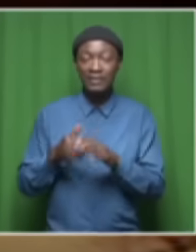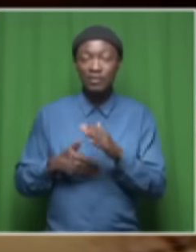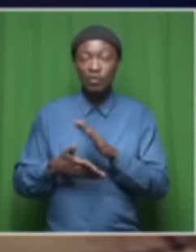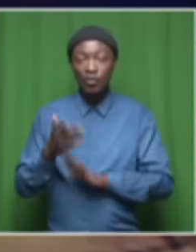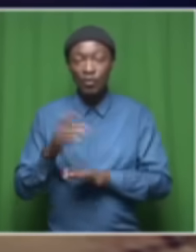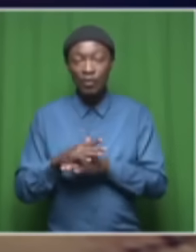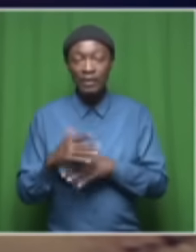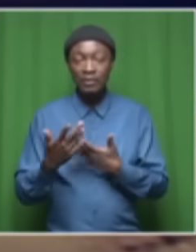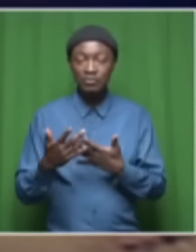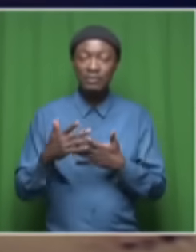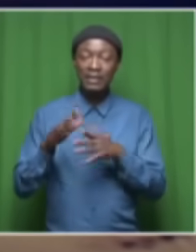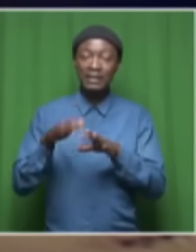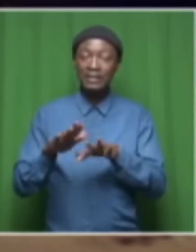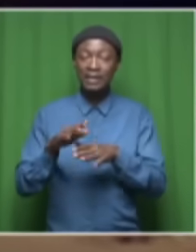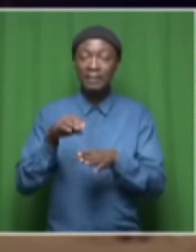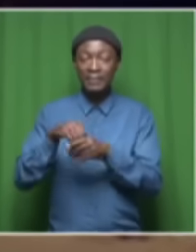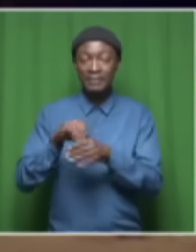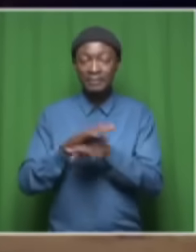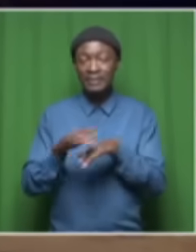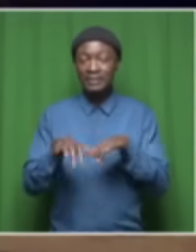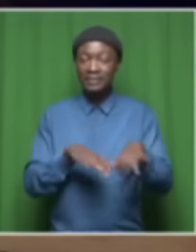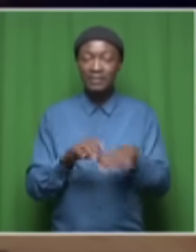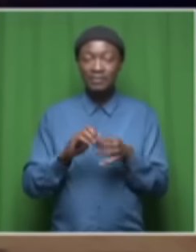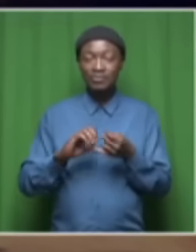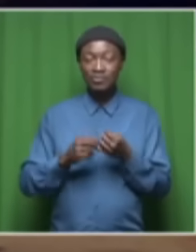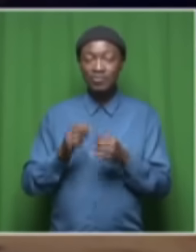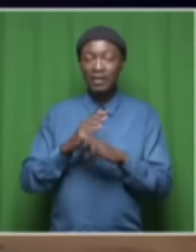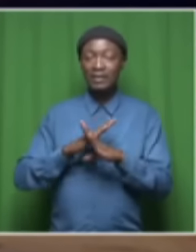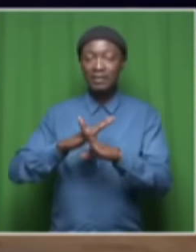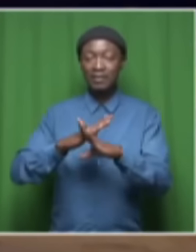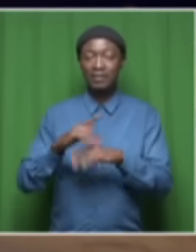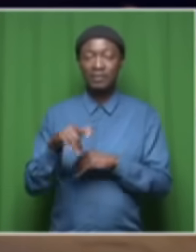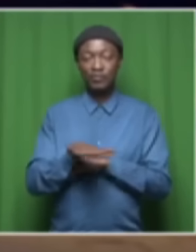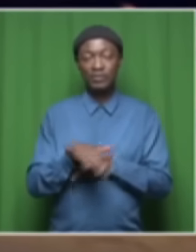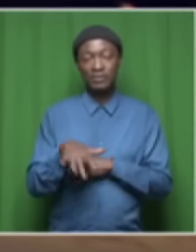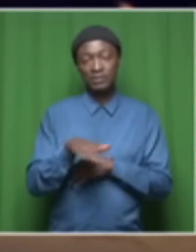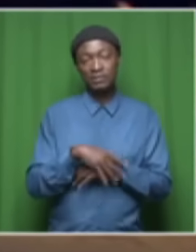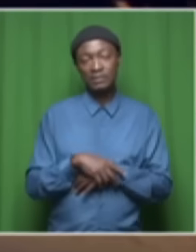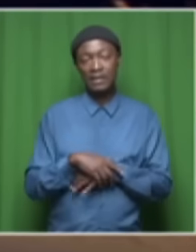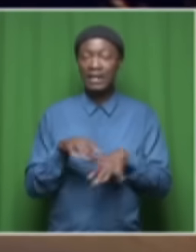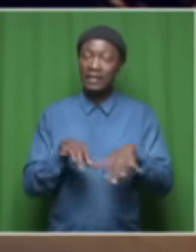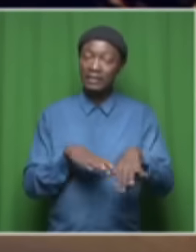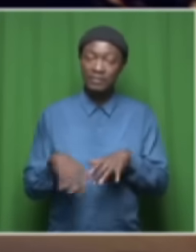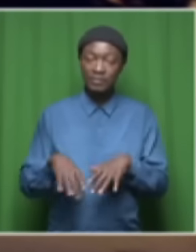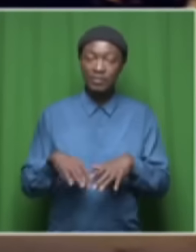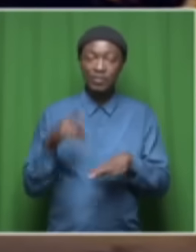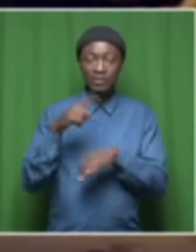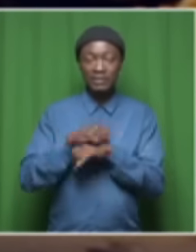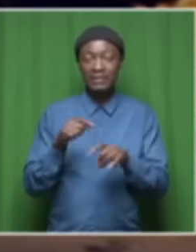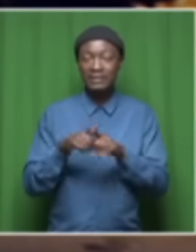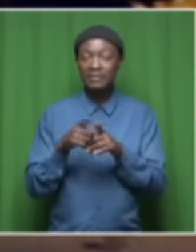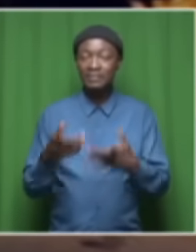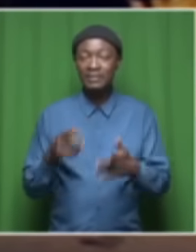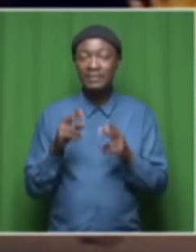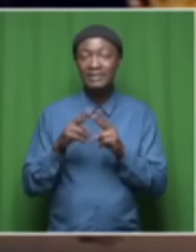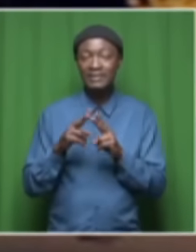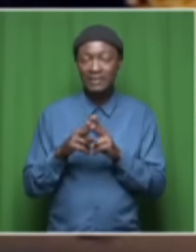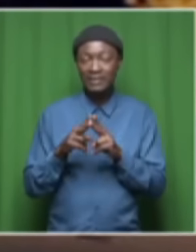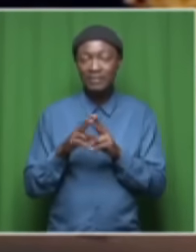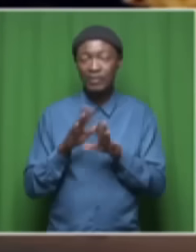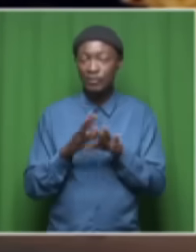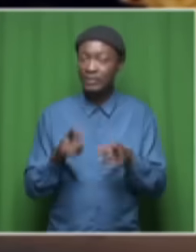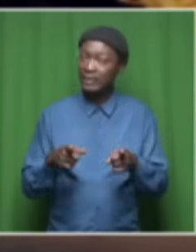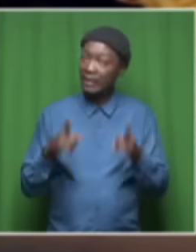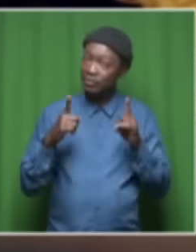sea and participate in activities or anything, try and avoid these areas and activities on days like this, because it is very, very